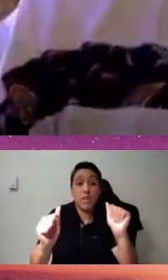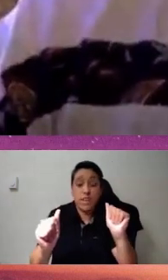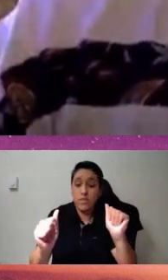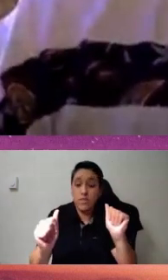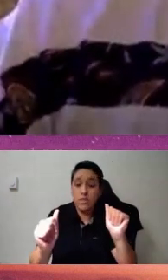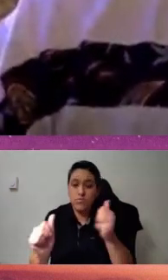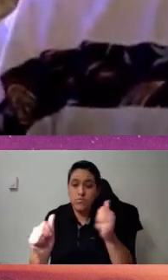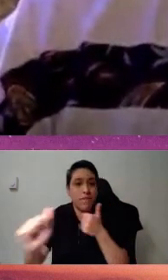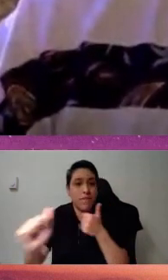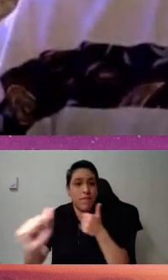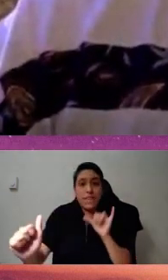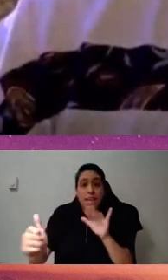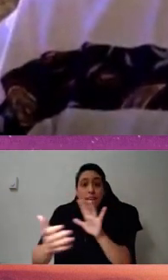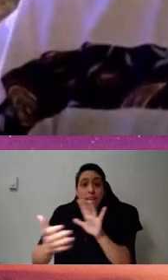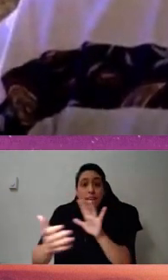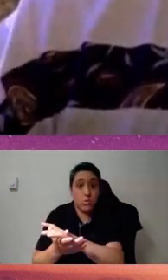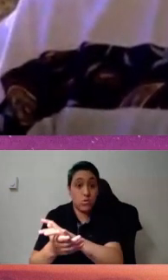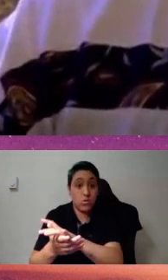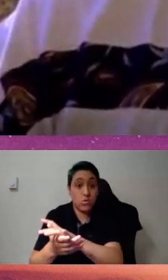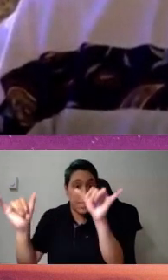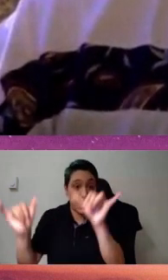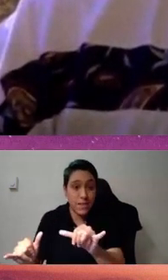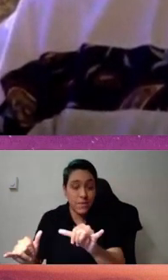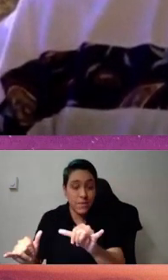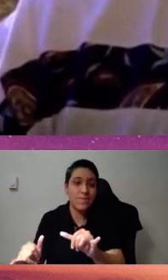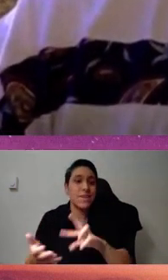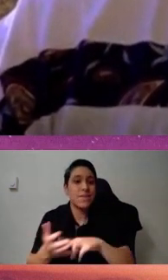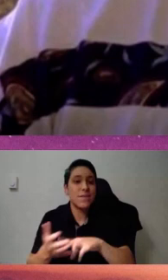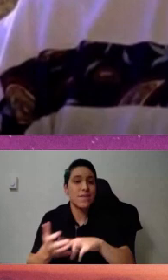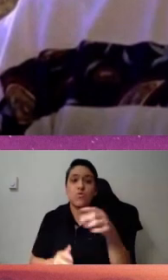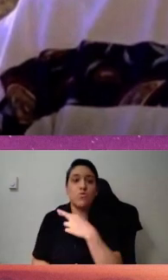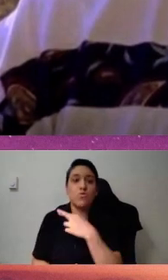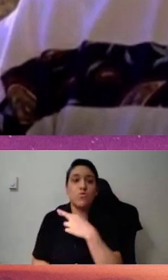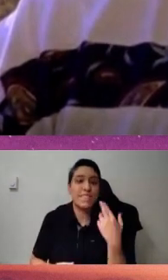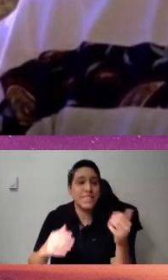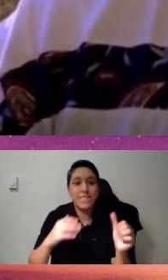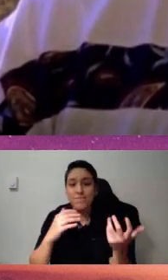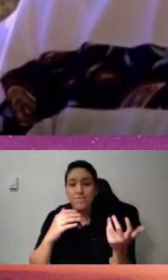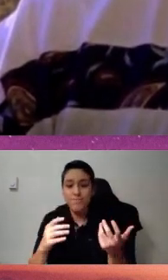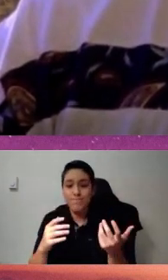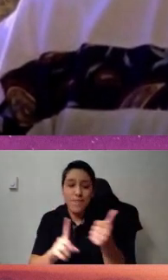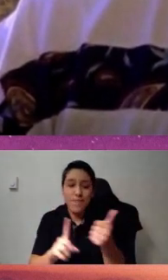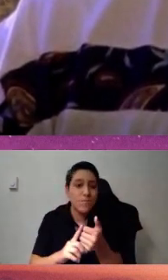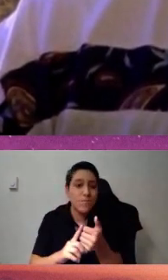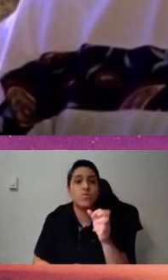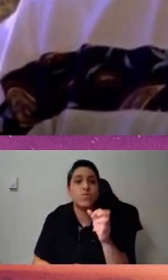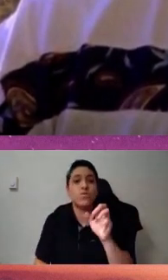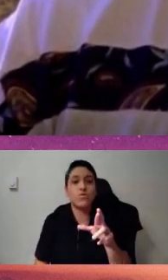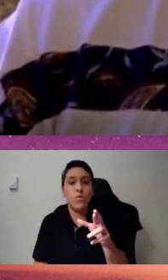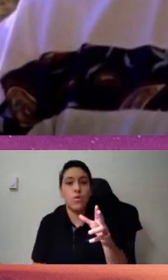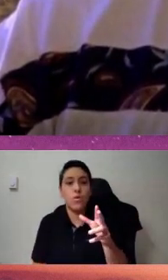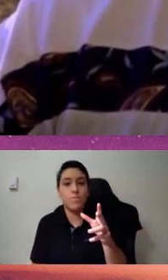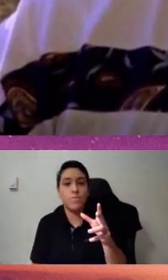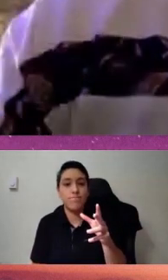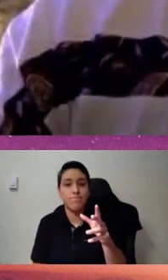spaces, you risk abuse in those spaces. And that goes for every colonial space.